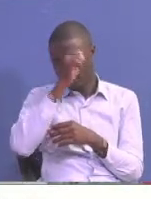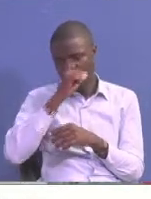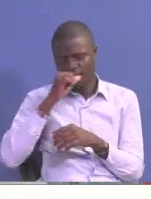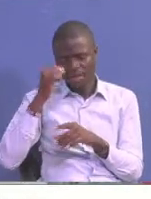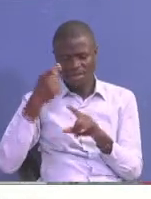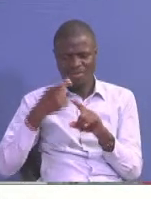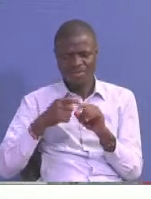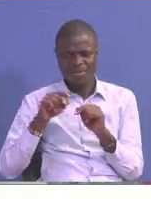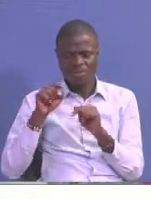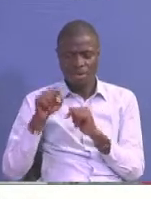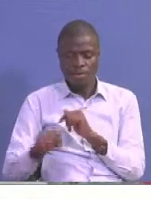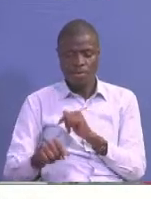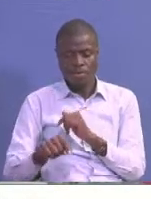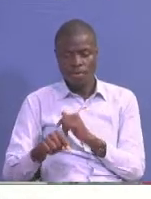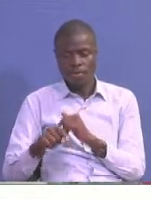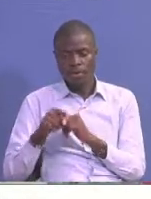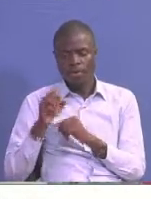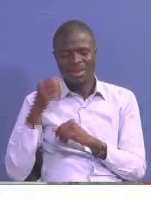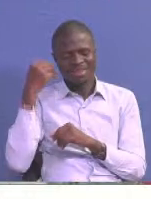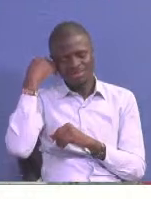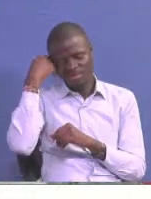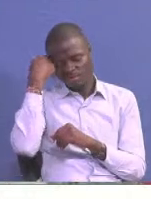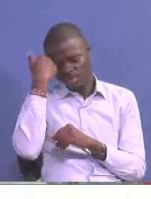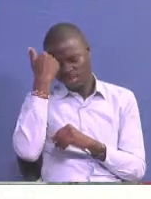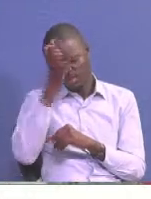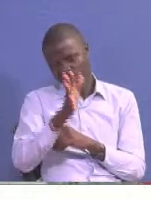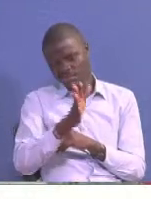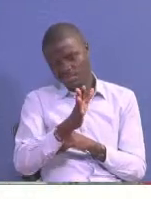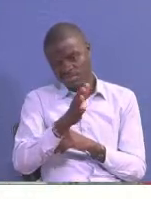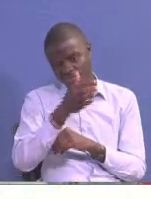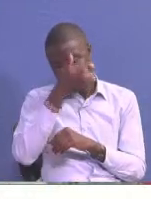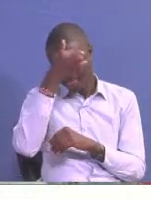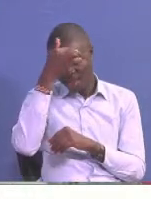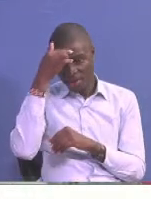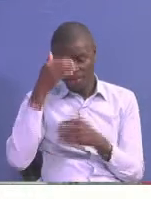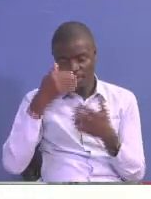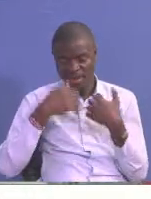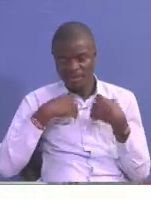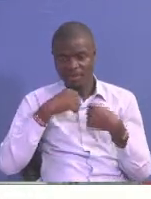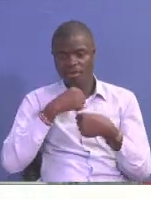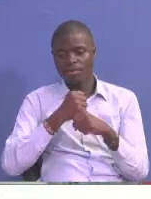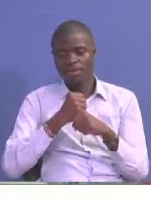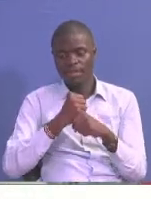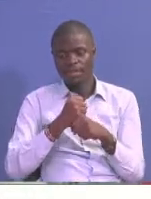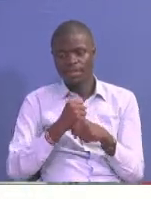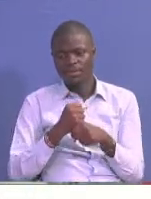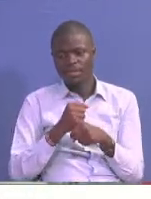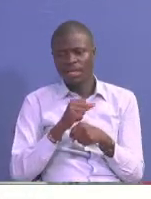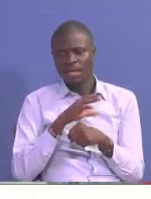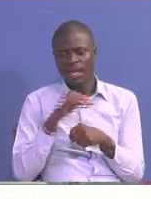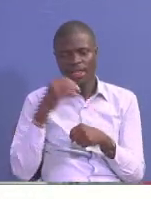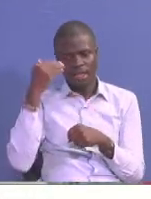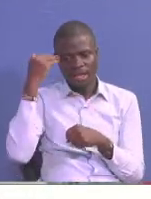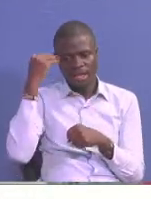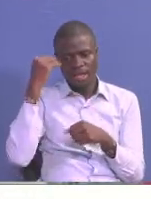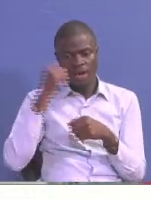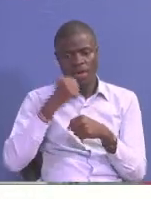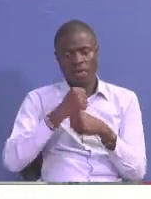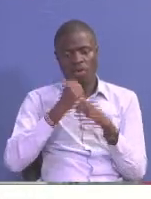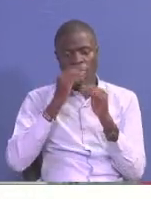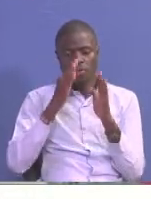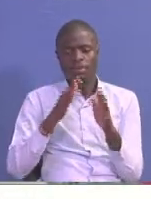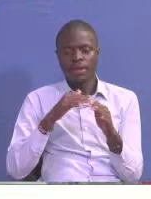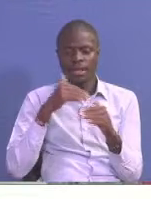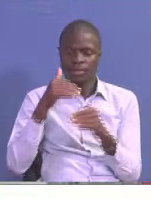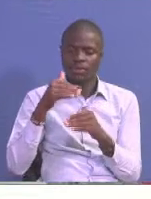down, you can forget. Because I said there is competition, and the competitors always want to be on